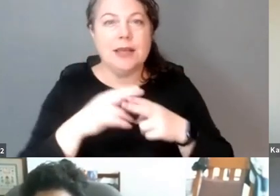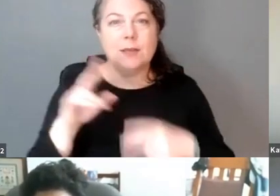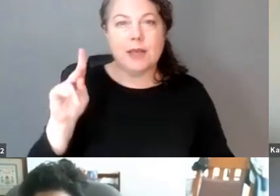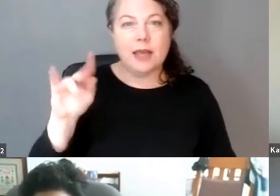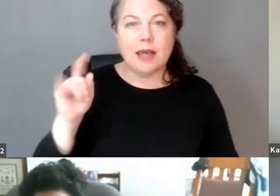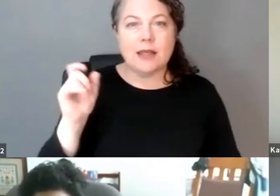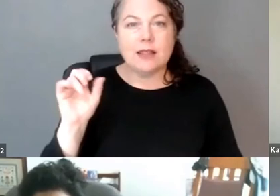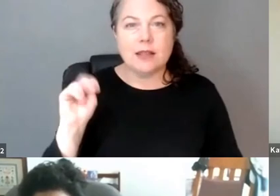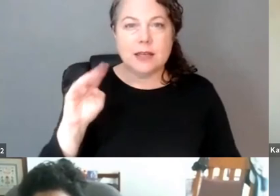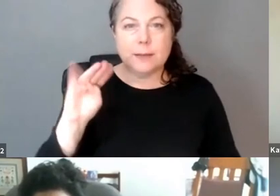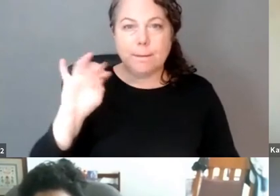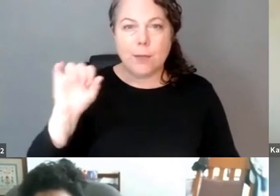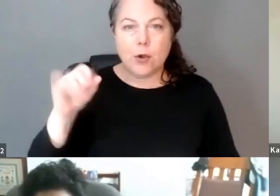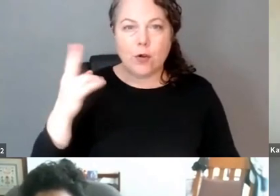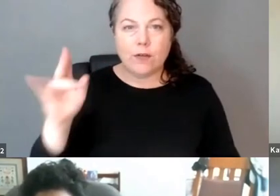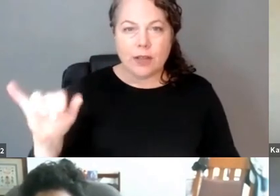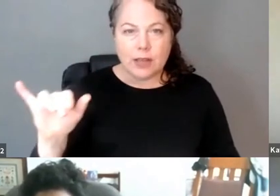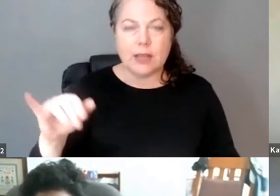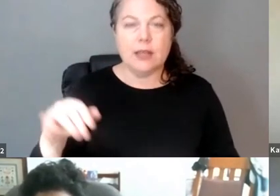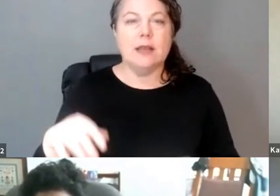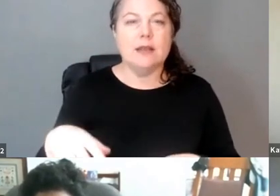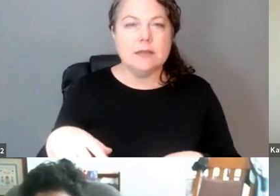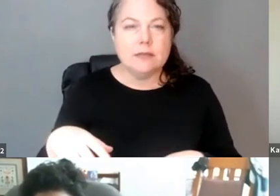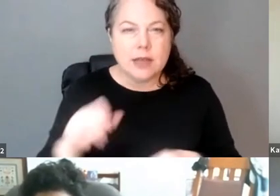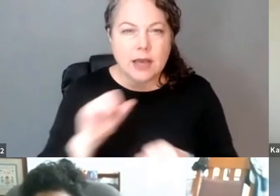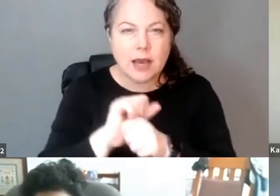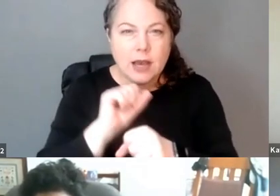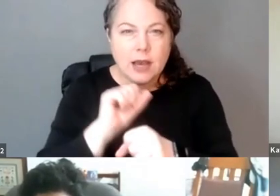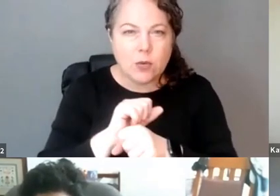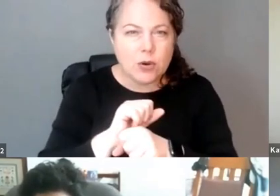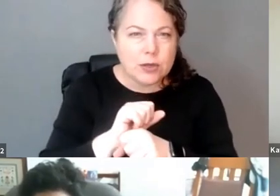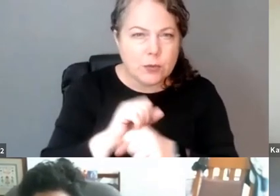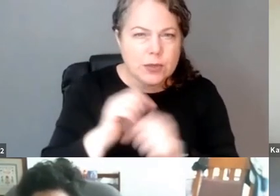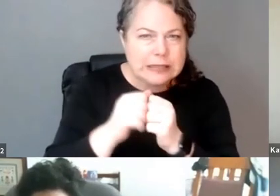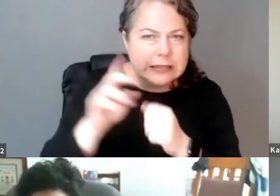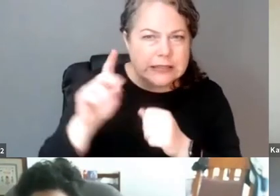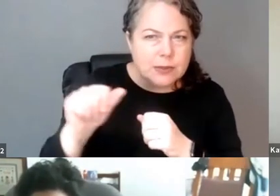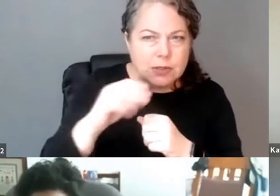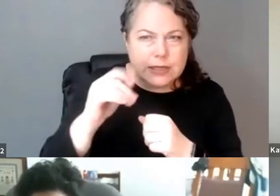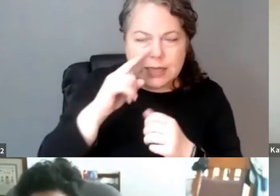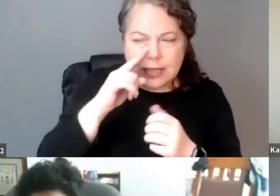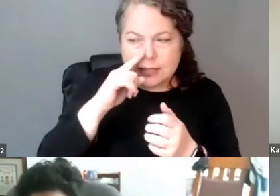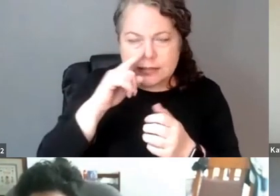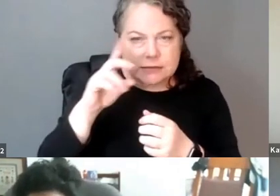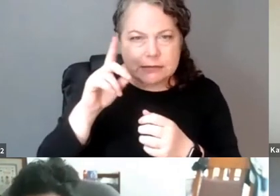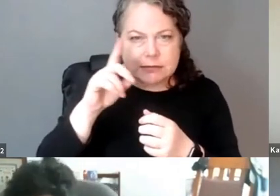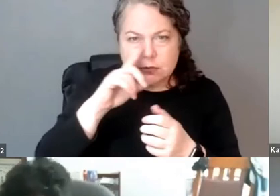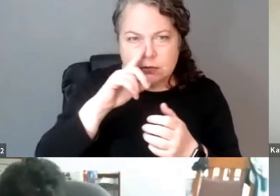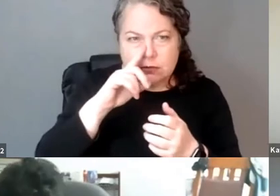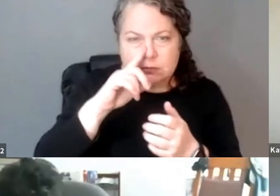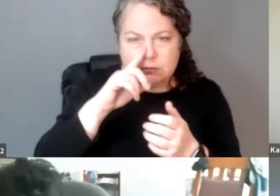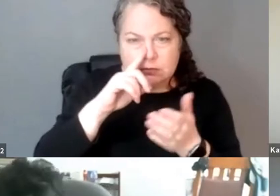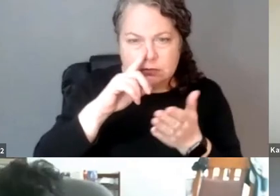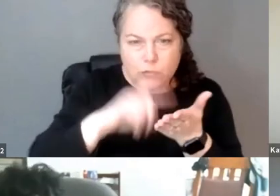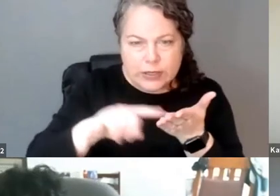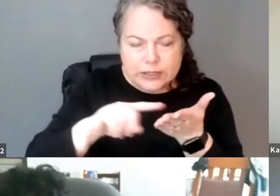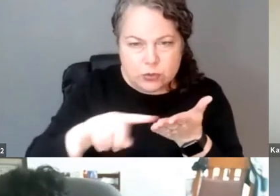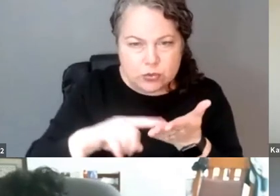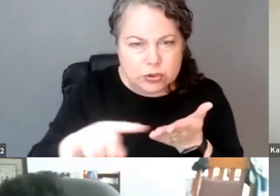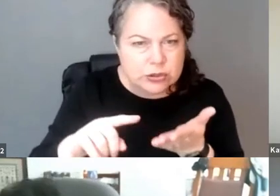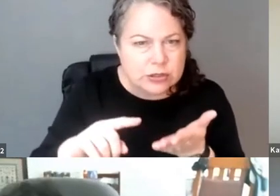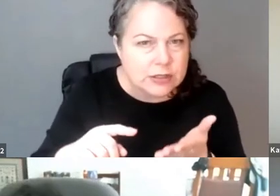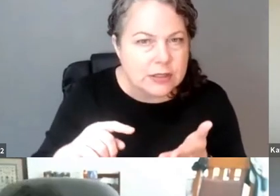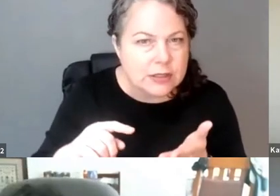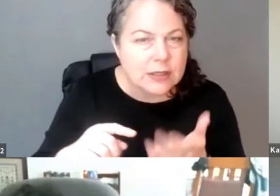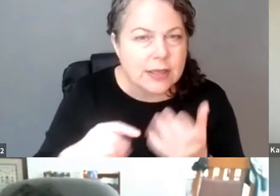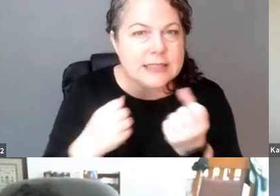I'm director of the Center on Knowledge Translation for Disability and Rehabilitation Research, the Center on KTDR, which is sponsoring this